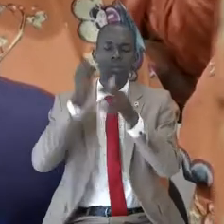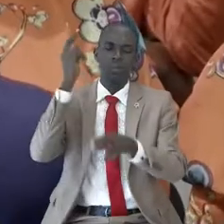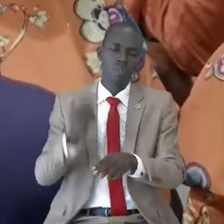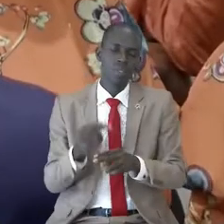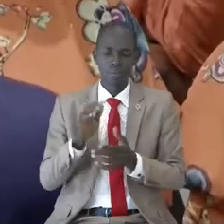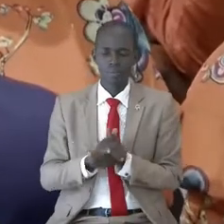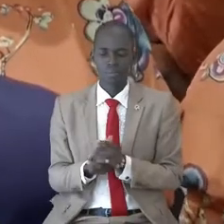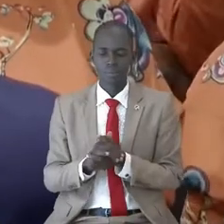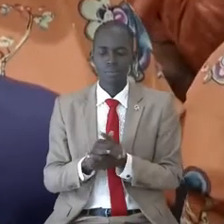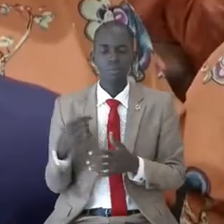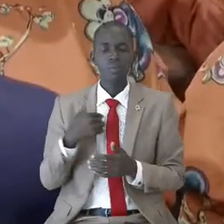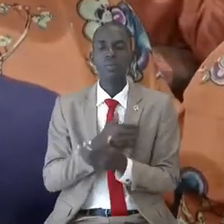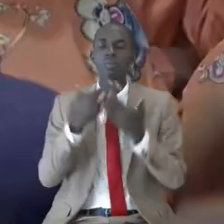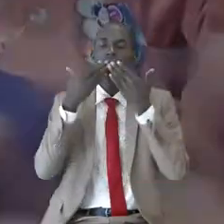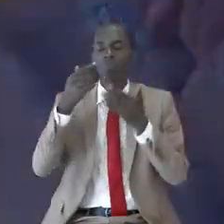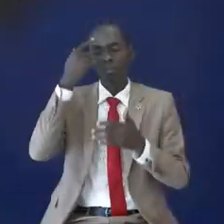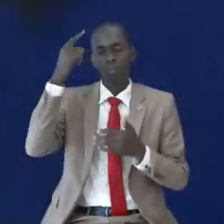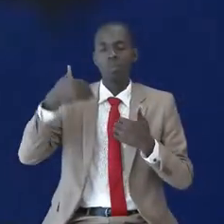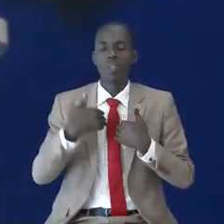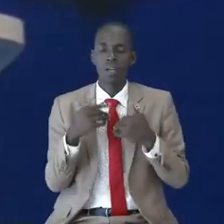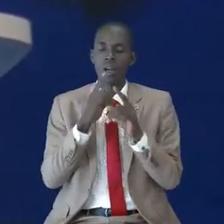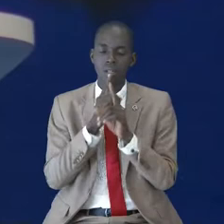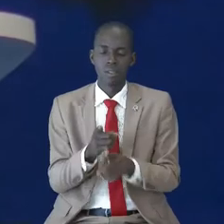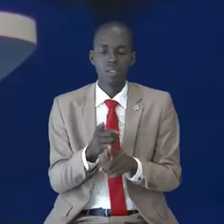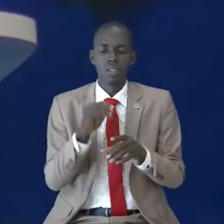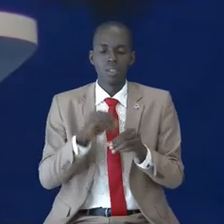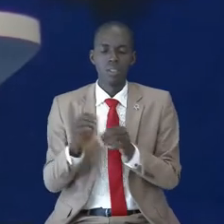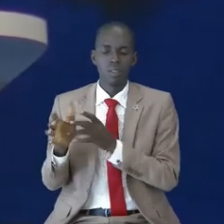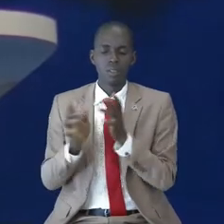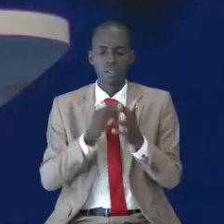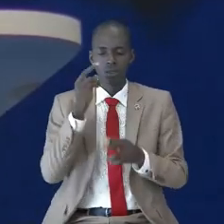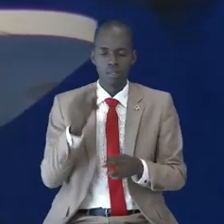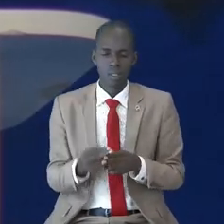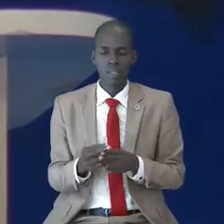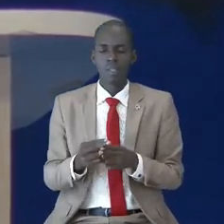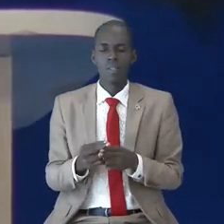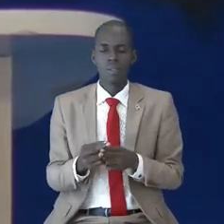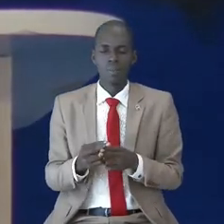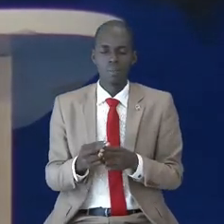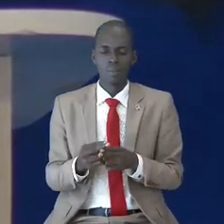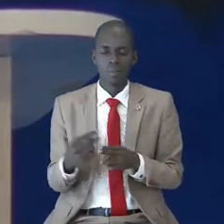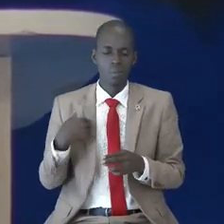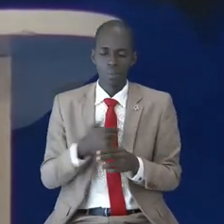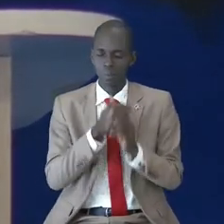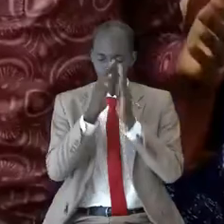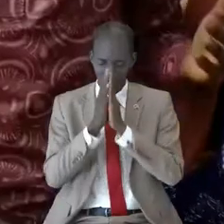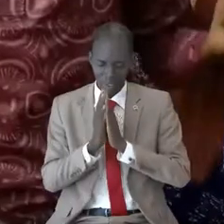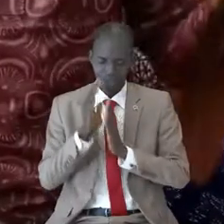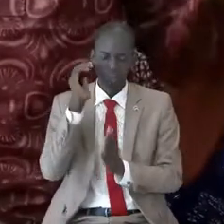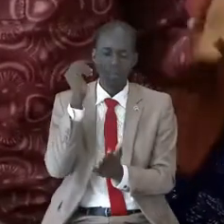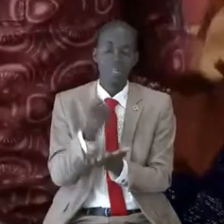name. Well, thank you because we know you have answered. In Jesus' name we pray.